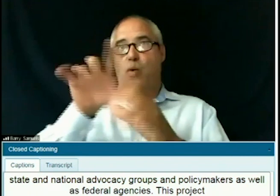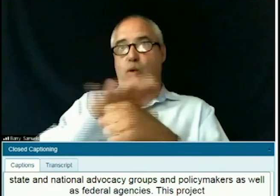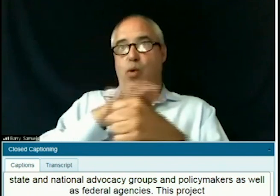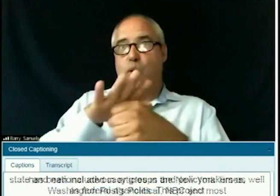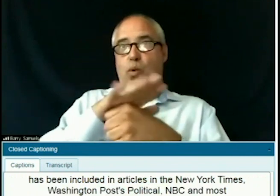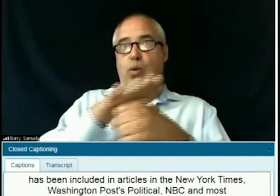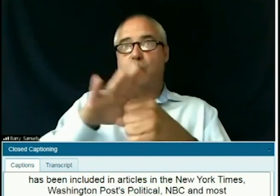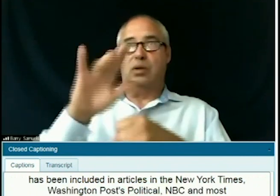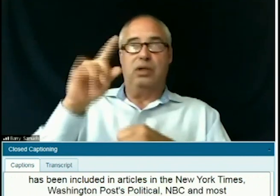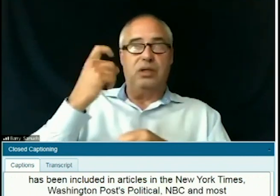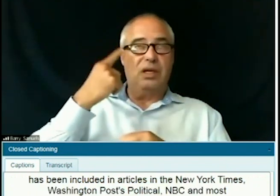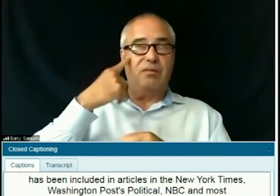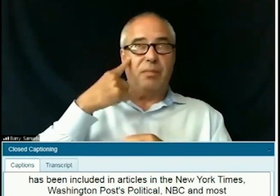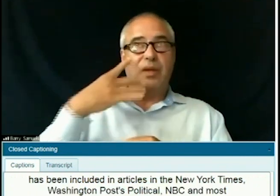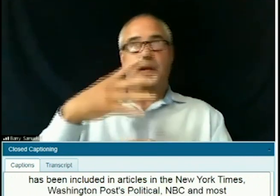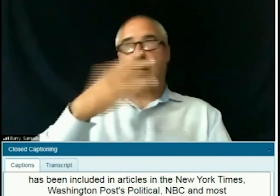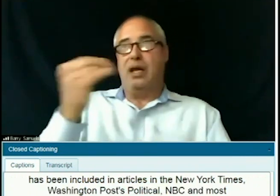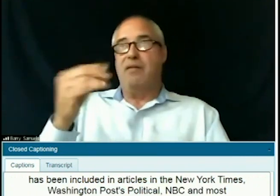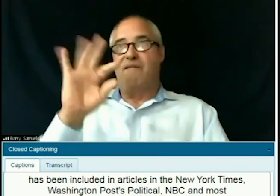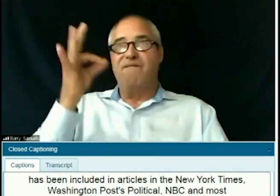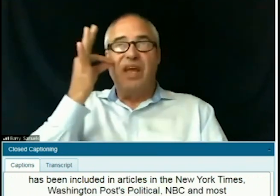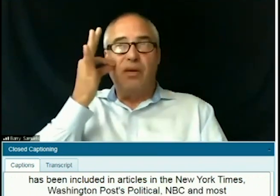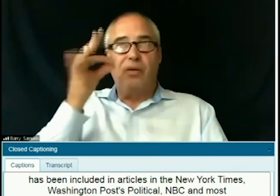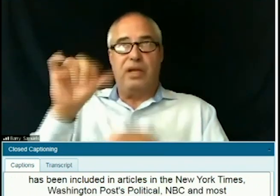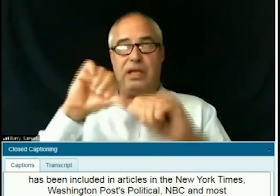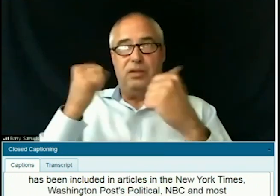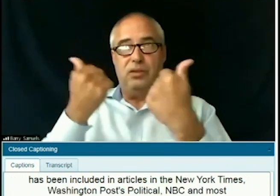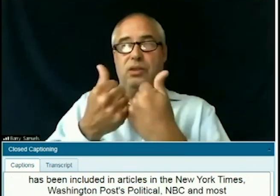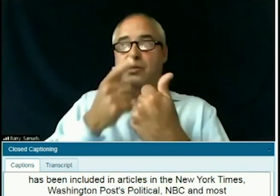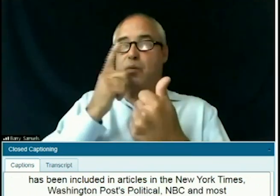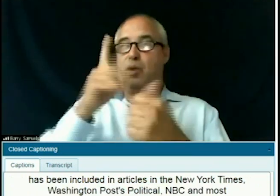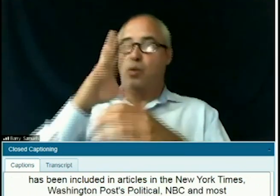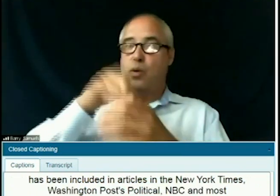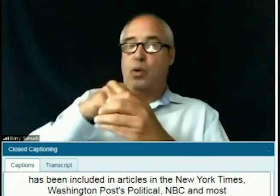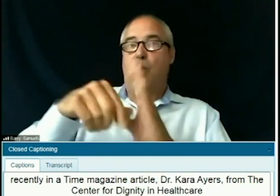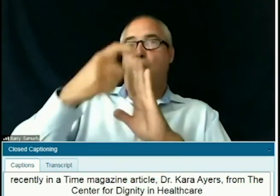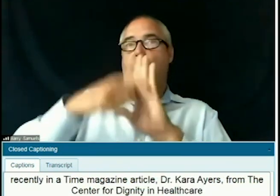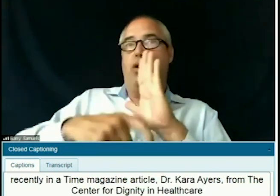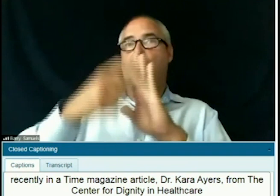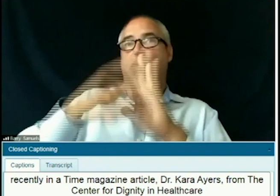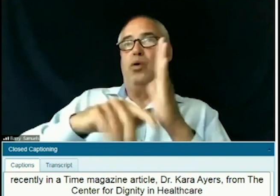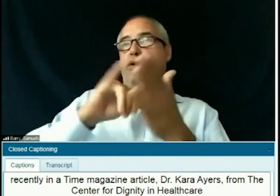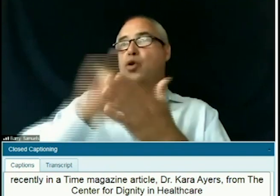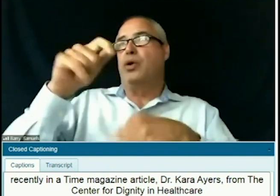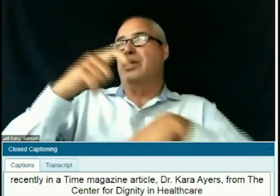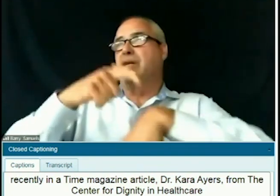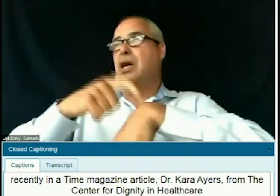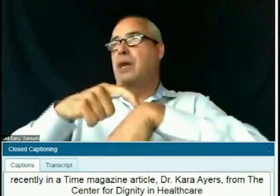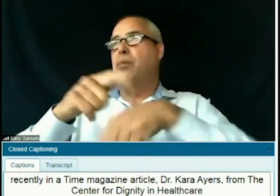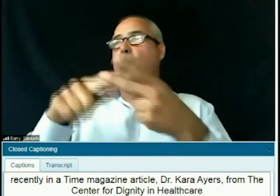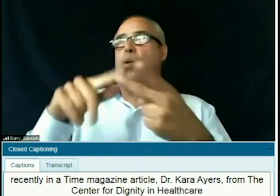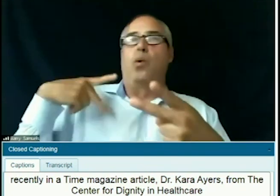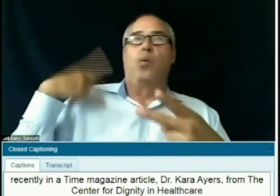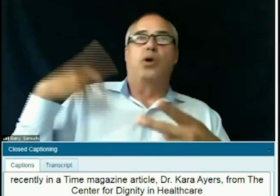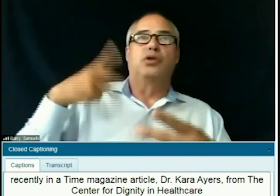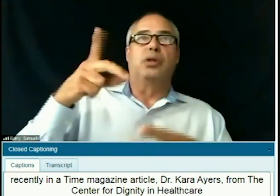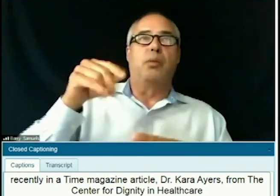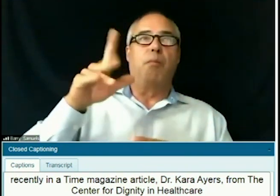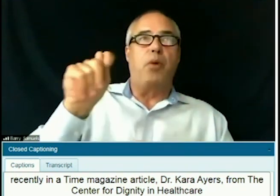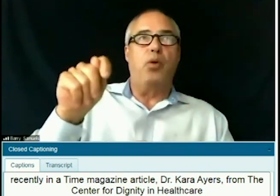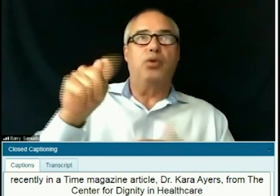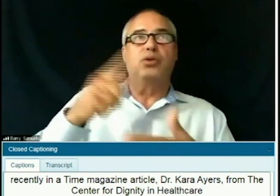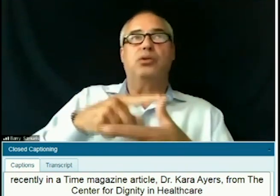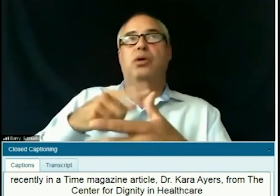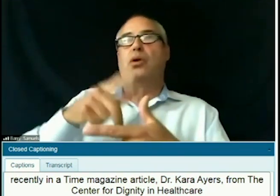agencies. This project's been included in articles in the New York Times, Washington Post, Politico, NBC, and most